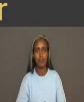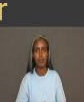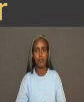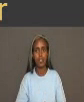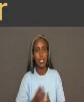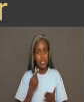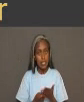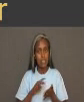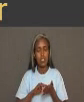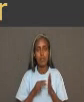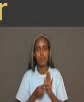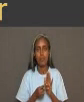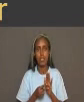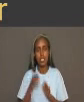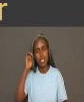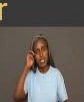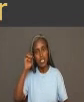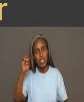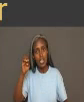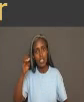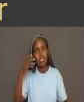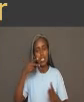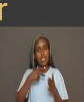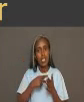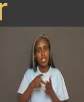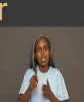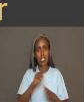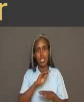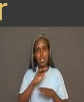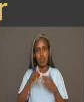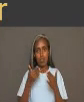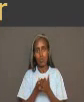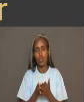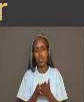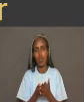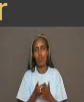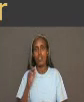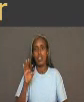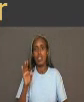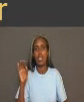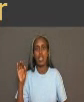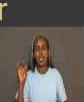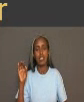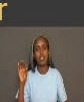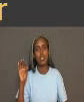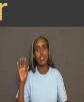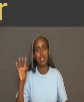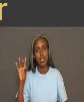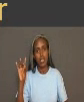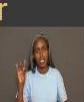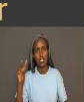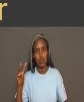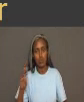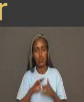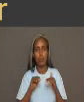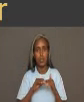This means that he is earning a net total of 982